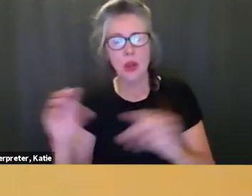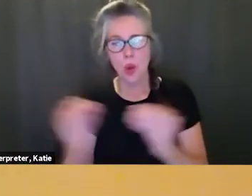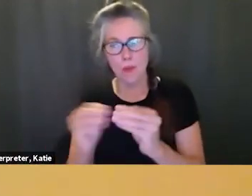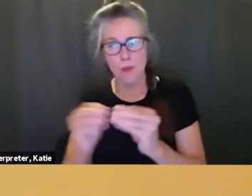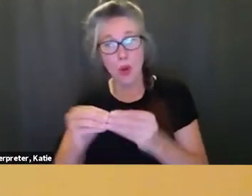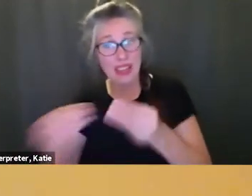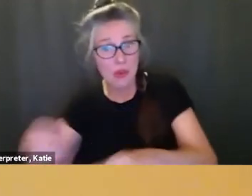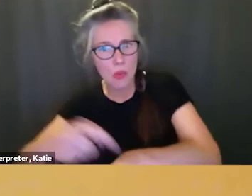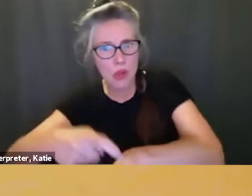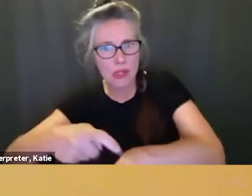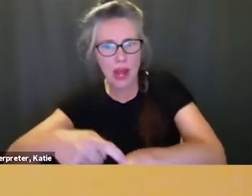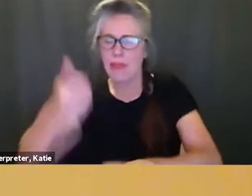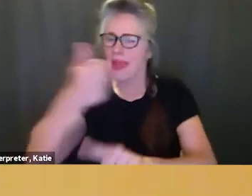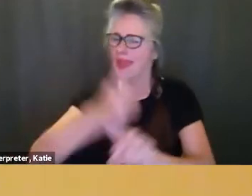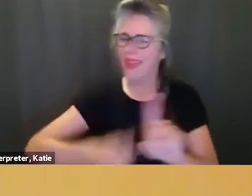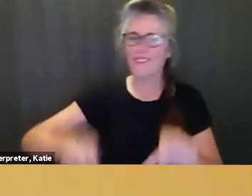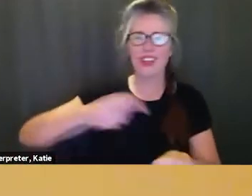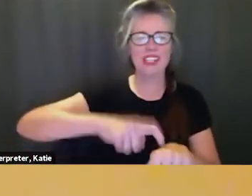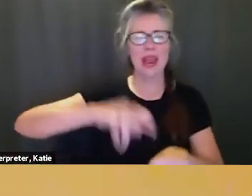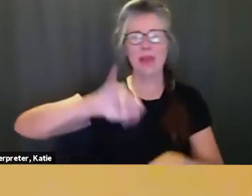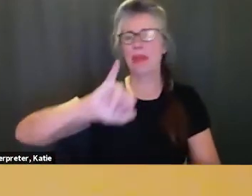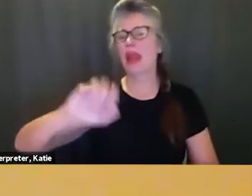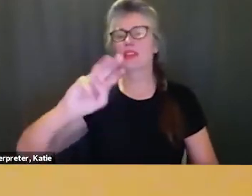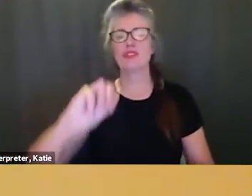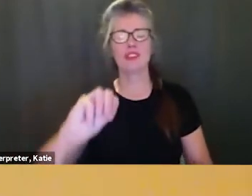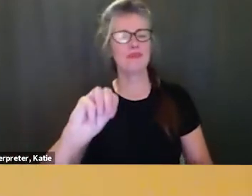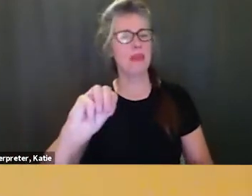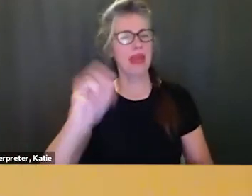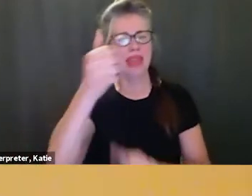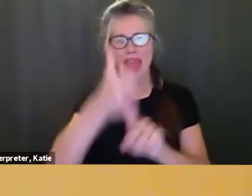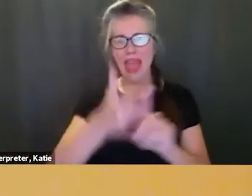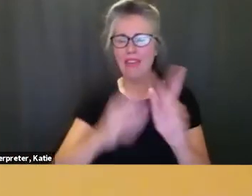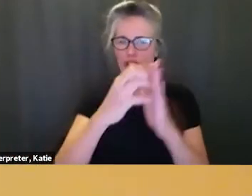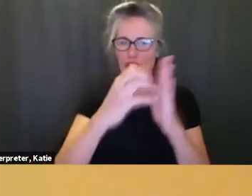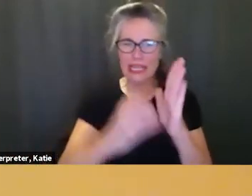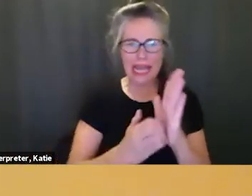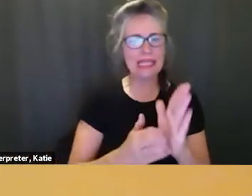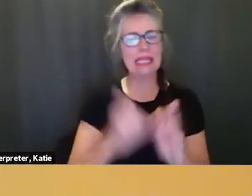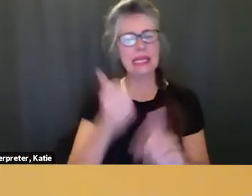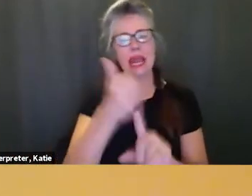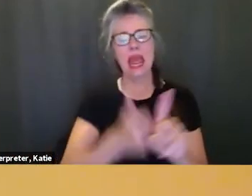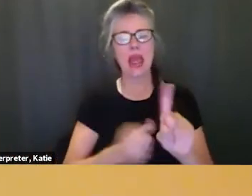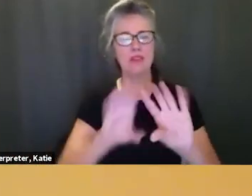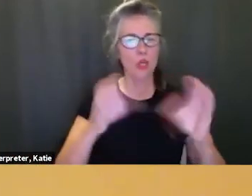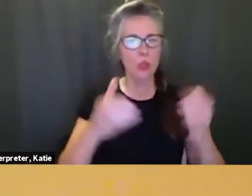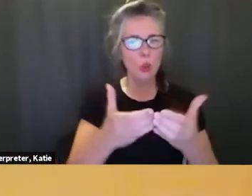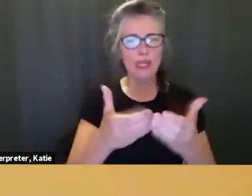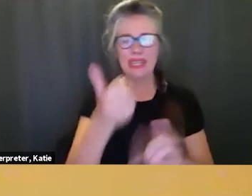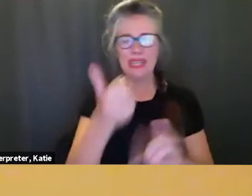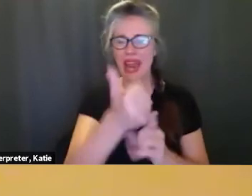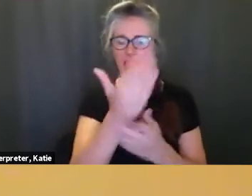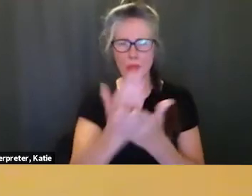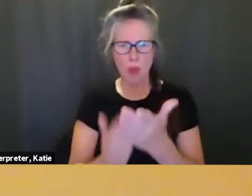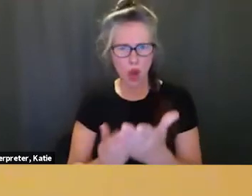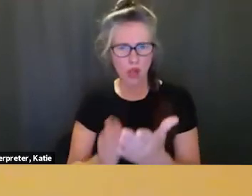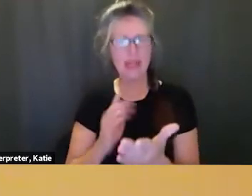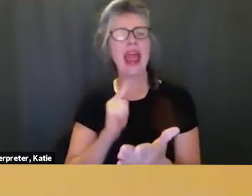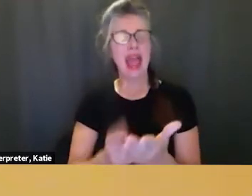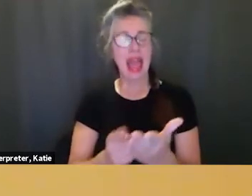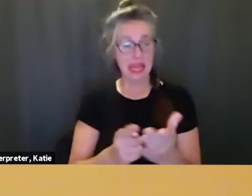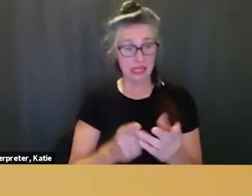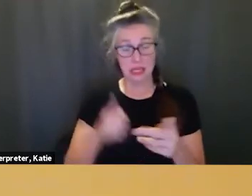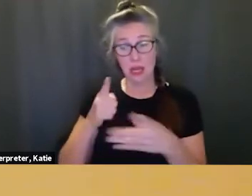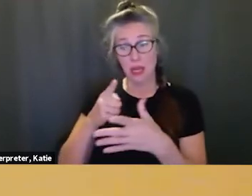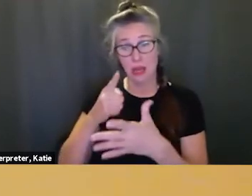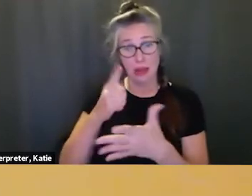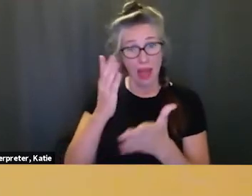math. Every lesson, every unit, every section of a unit has formative and summative assessments